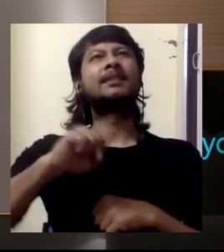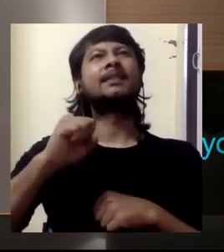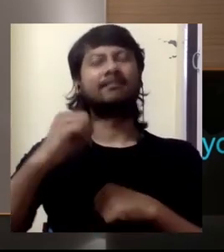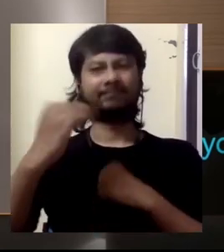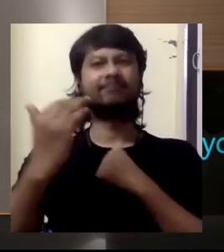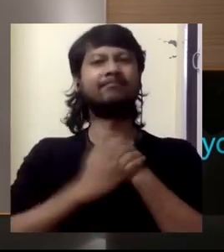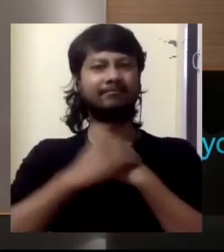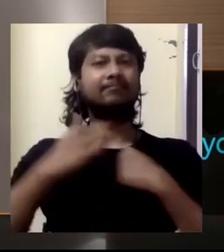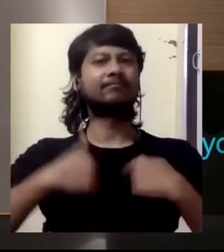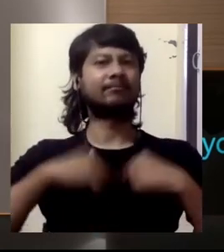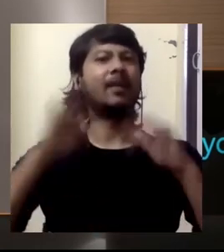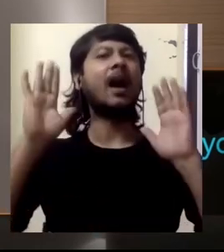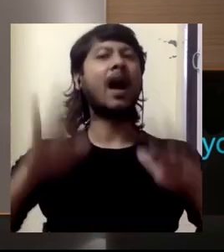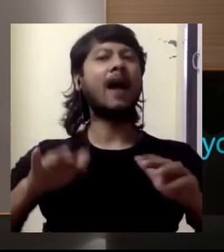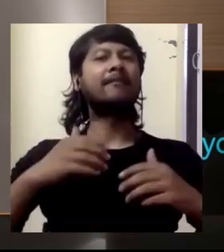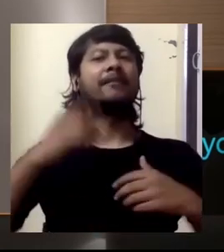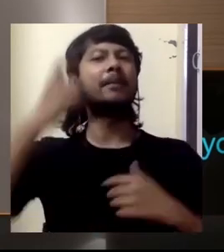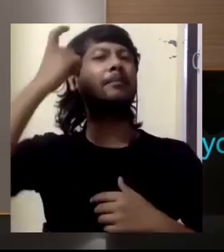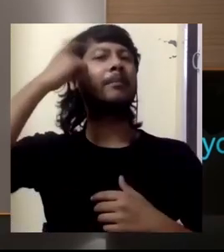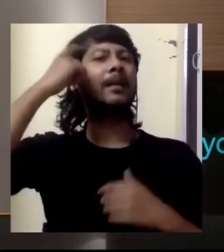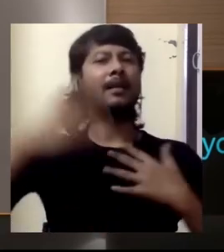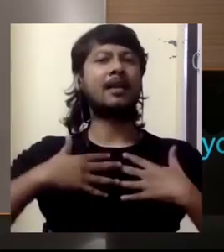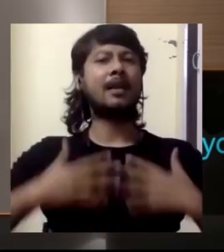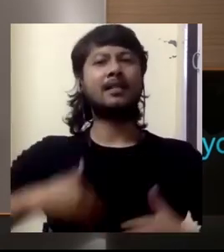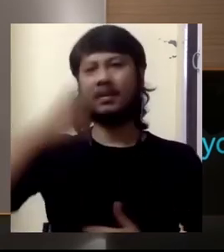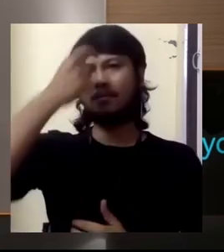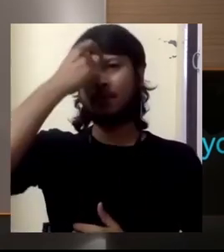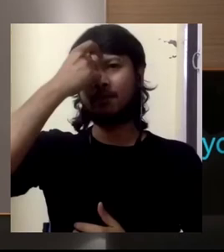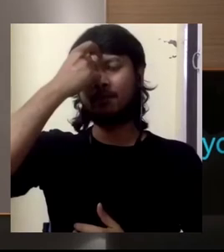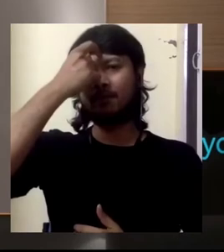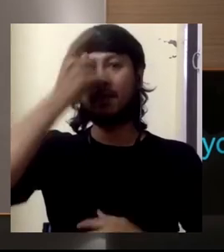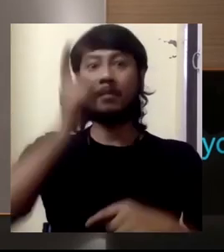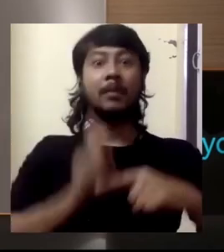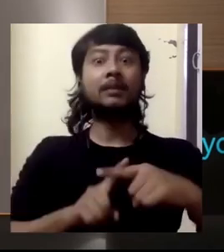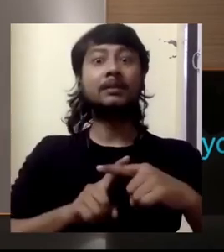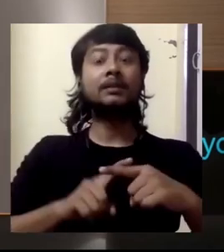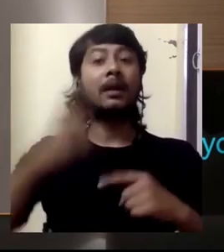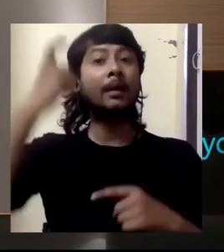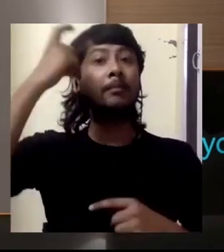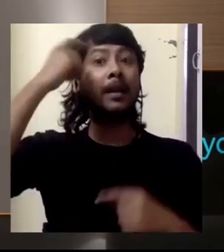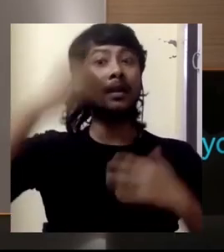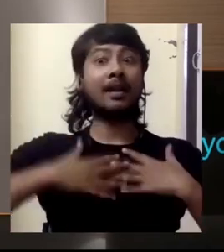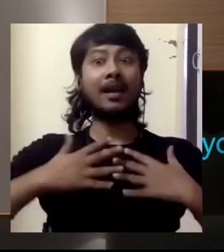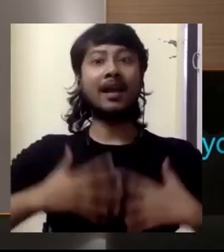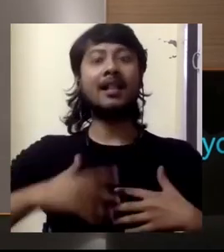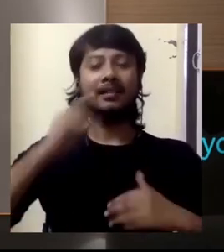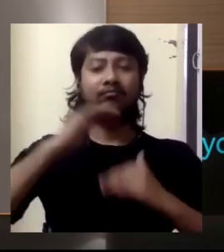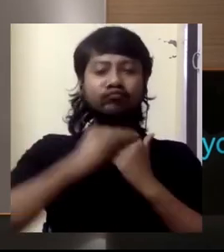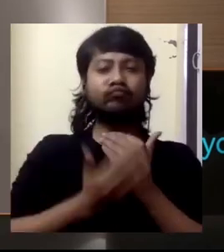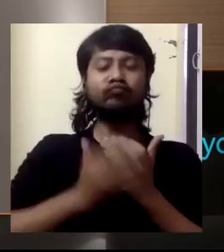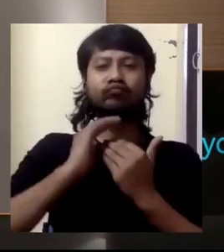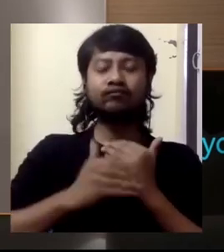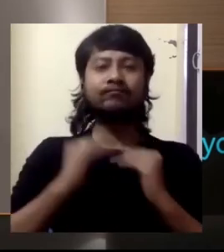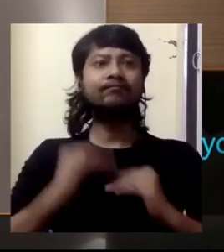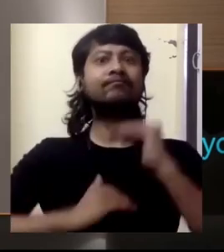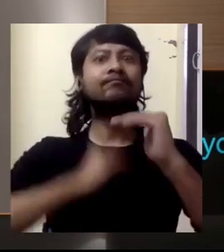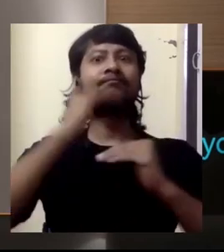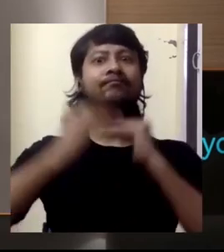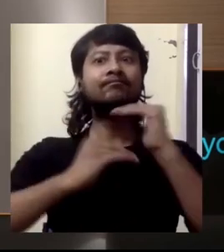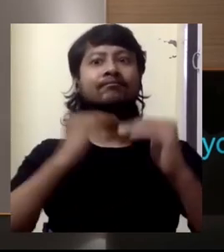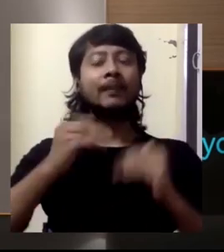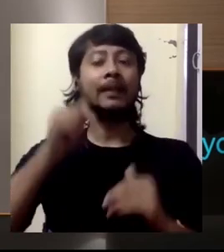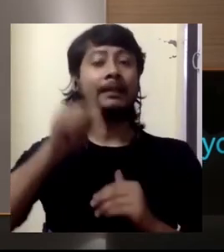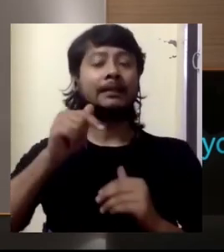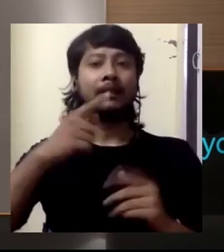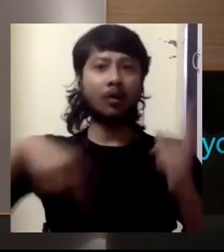we have to nurture mental health, we might be able to put forward a demand that forces people